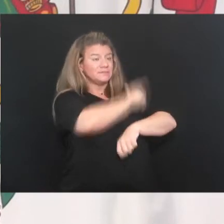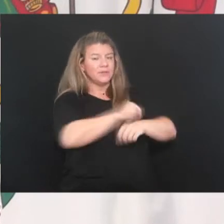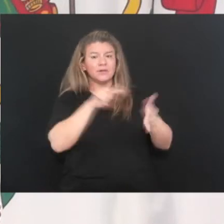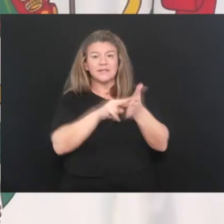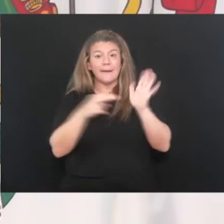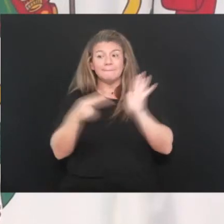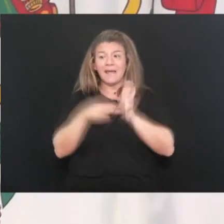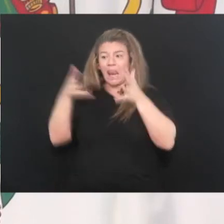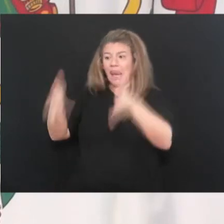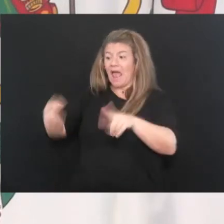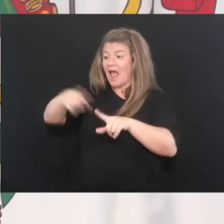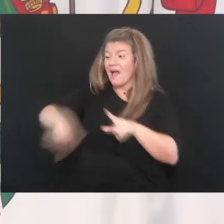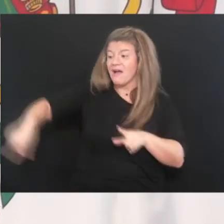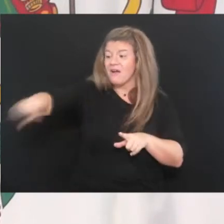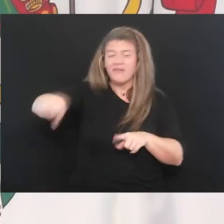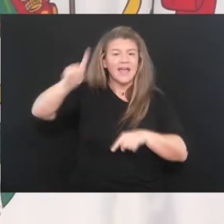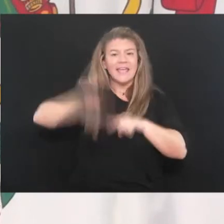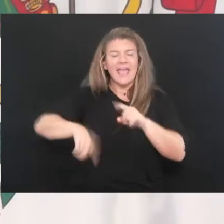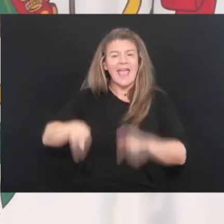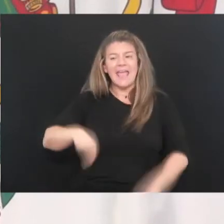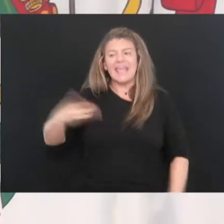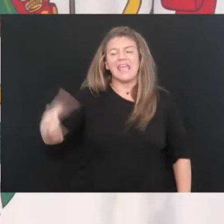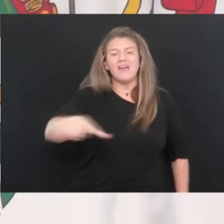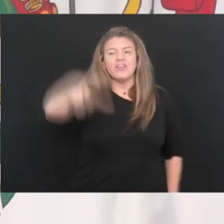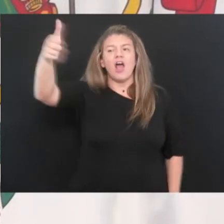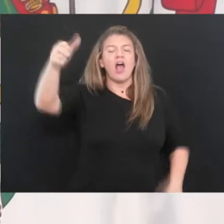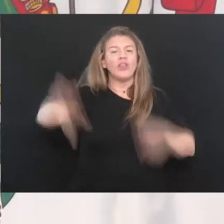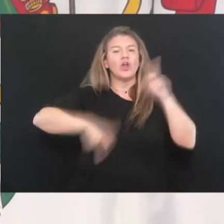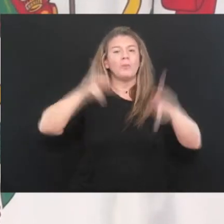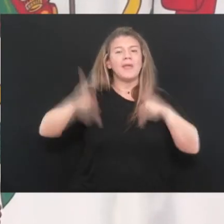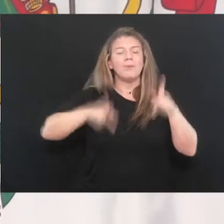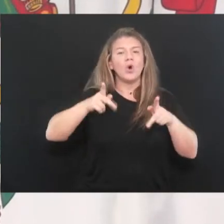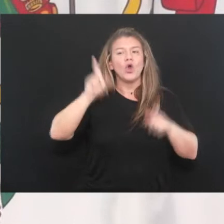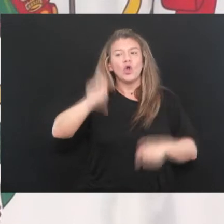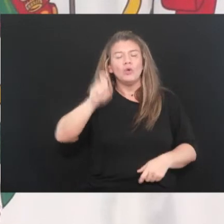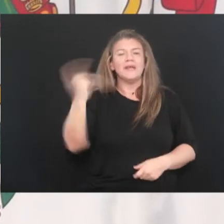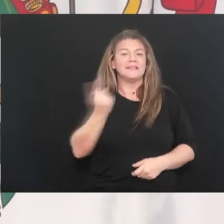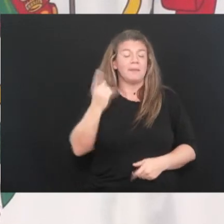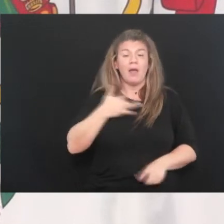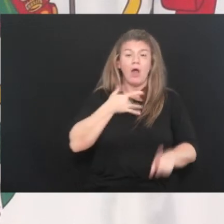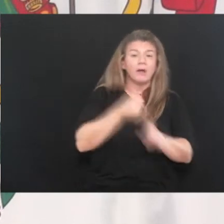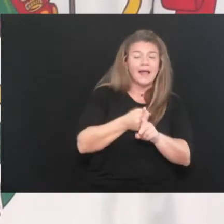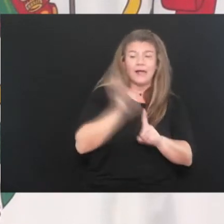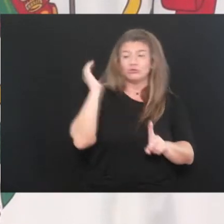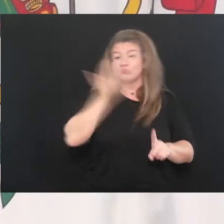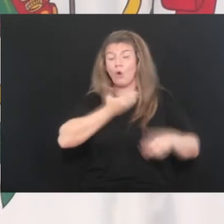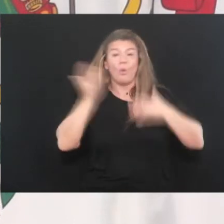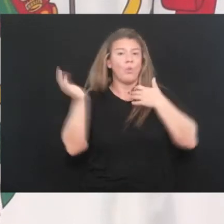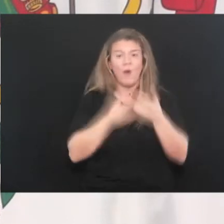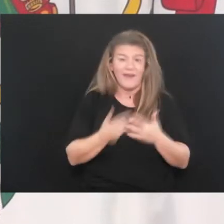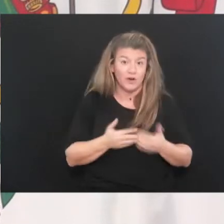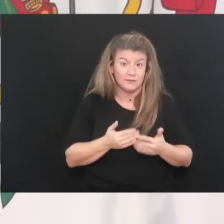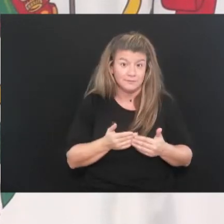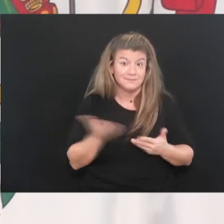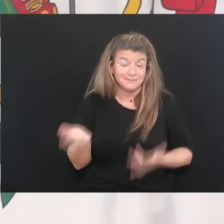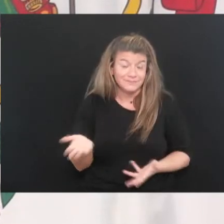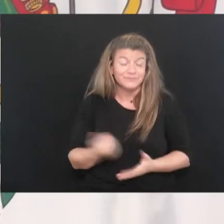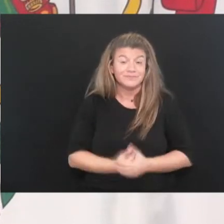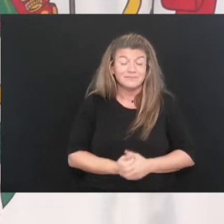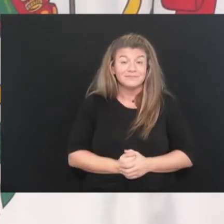to give to patients that are coming for every reason, from heart attack or stroke or whatever it may be.